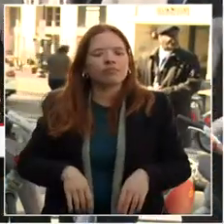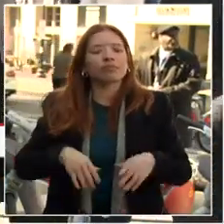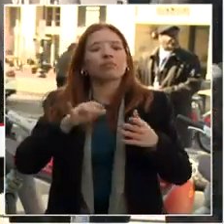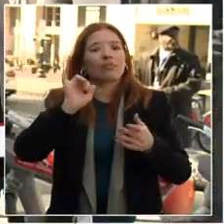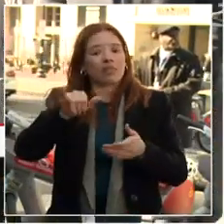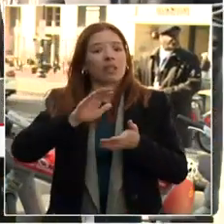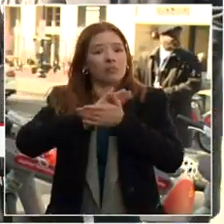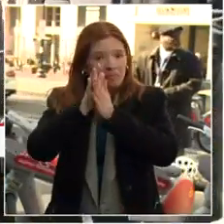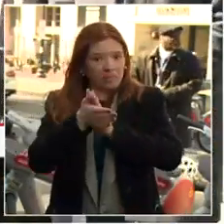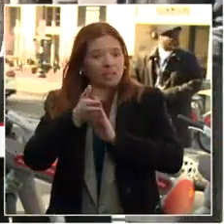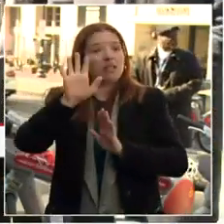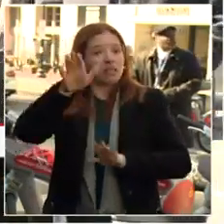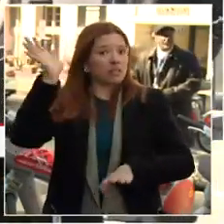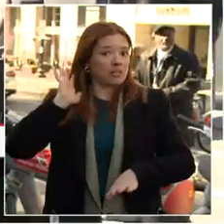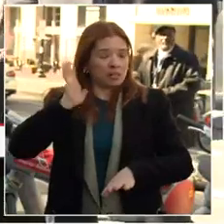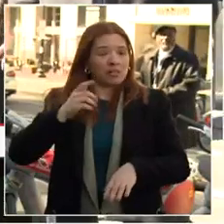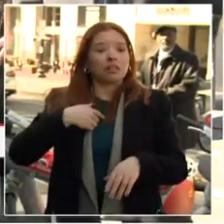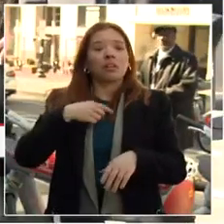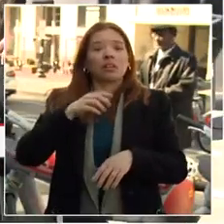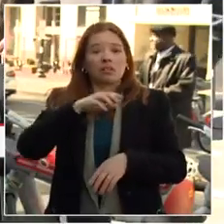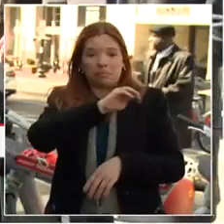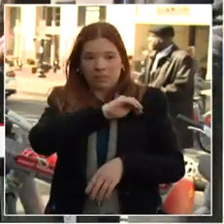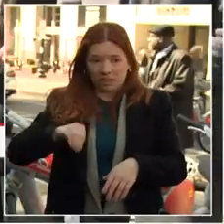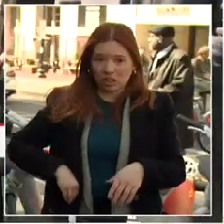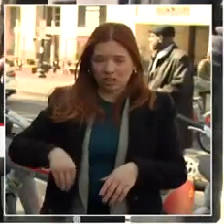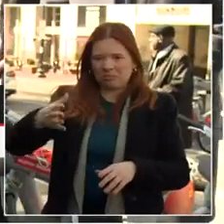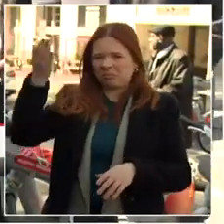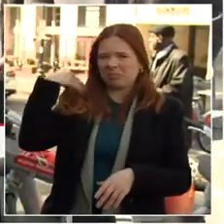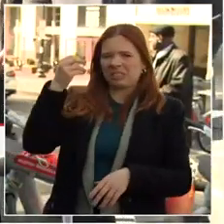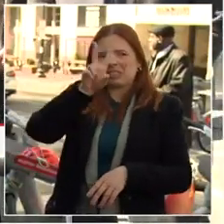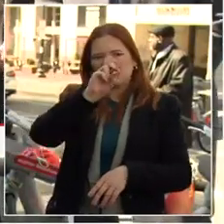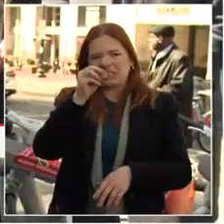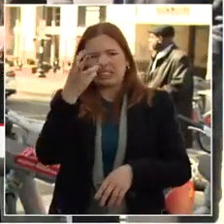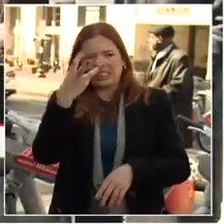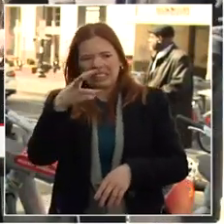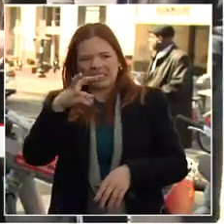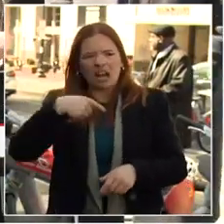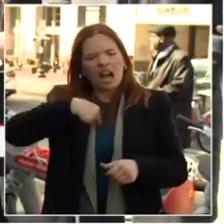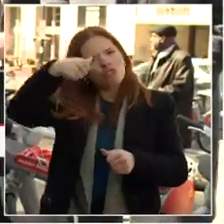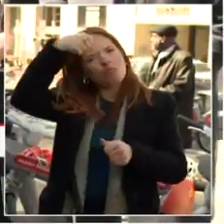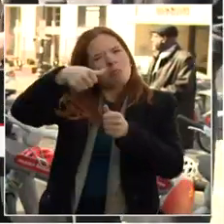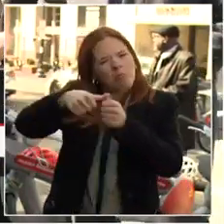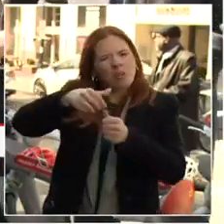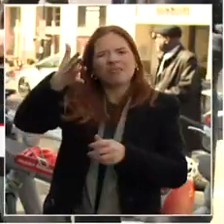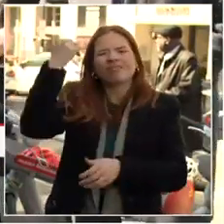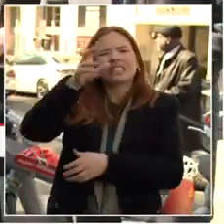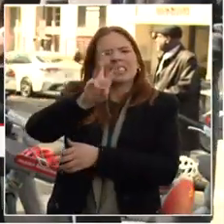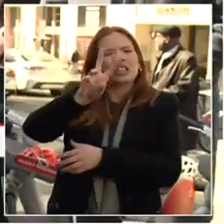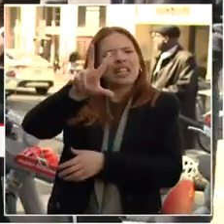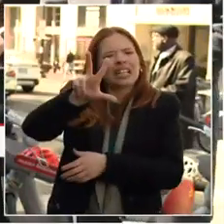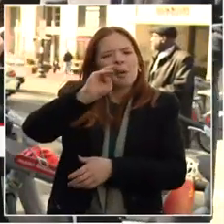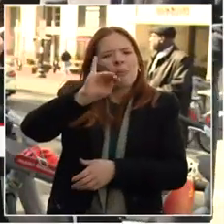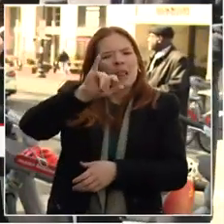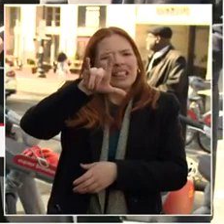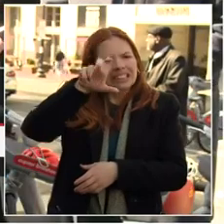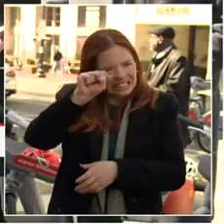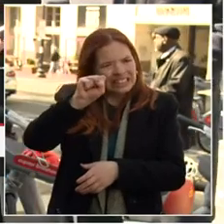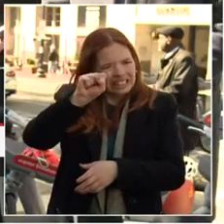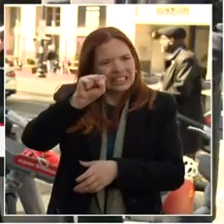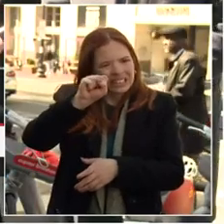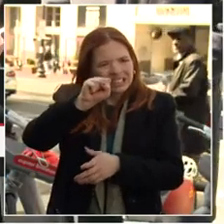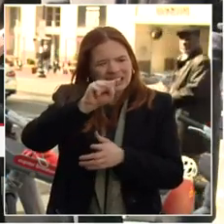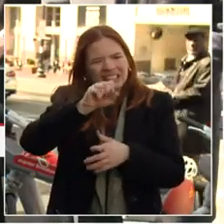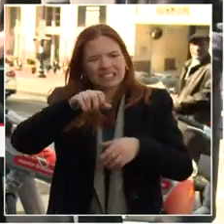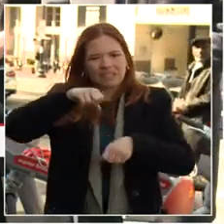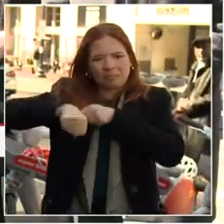2015, there were 63 miles of bike lanes and fewer than 6 miles of protected